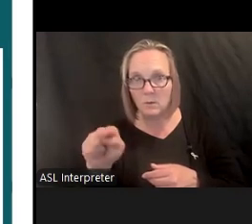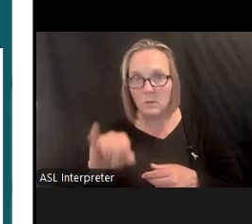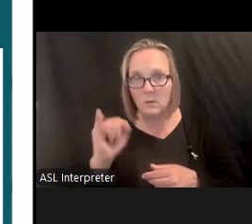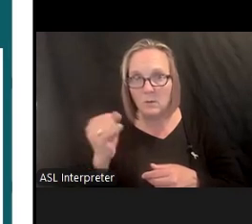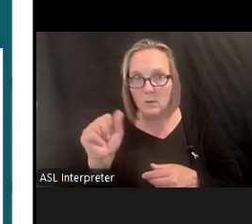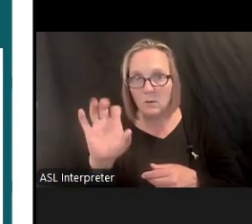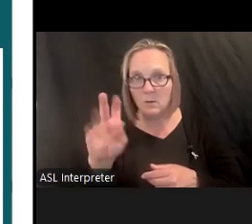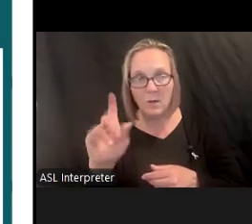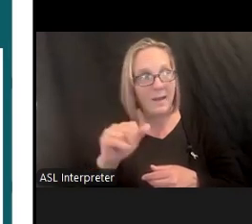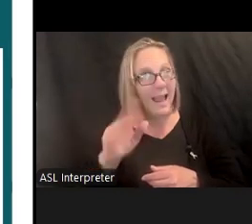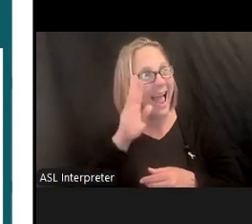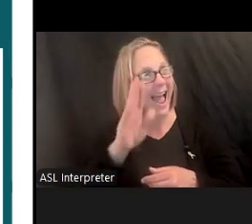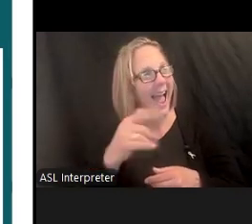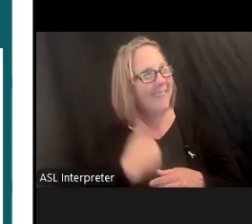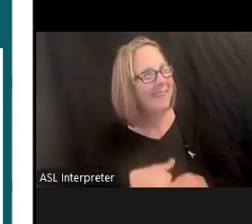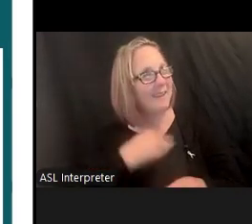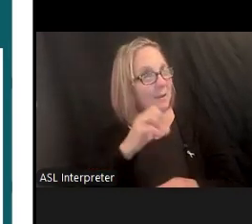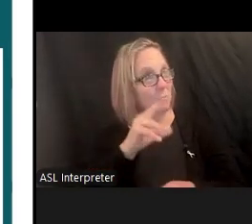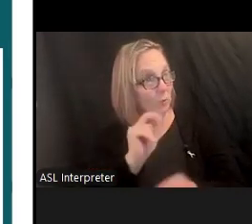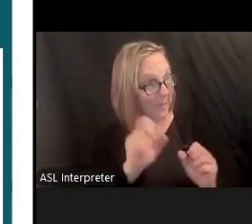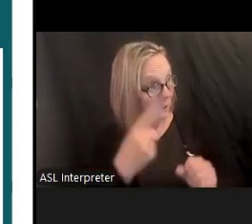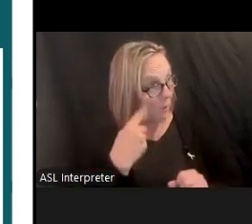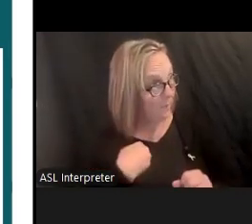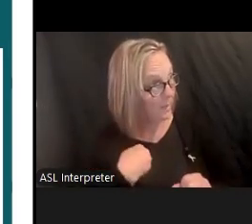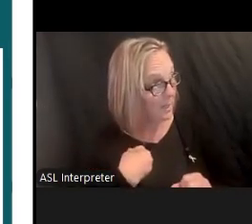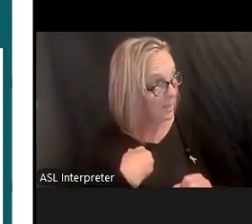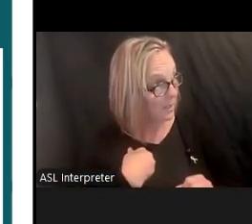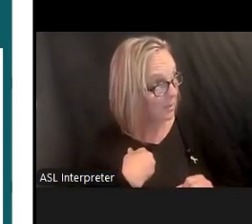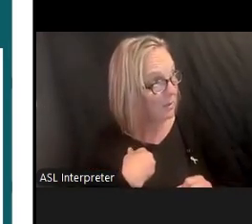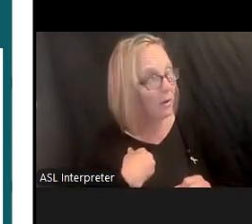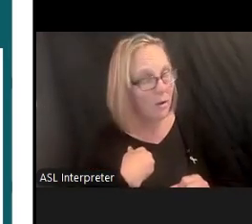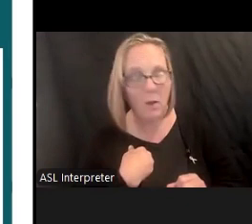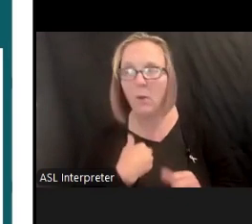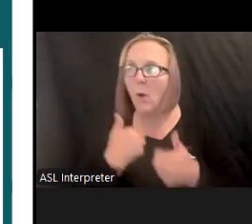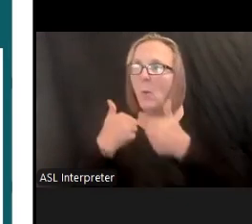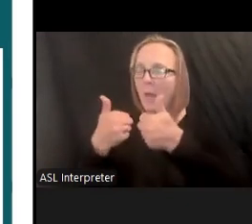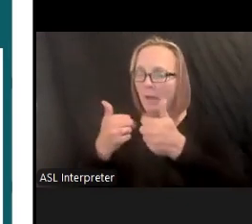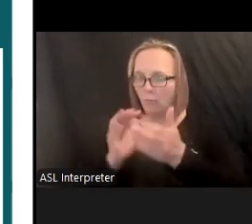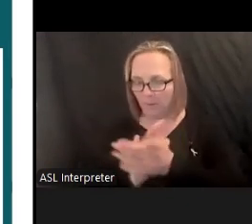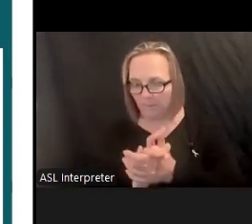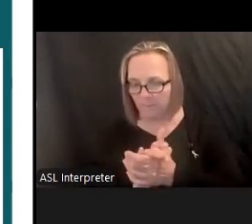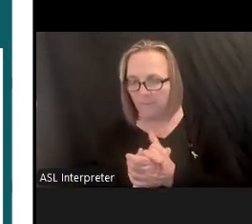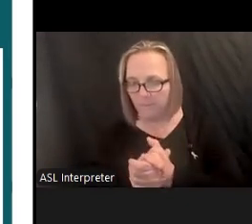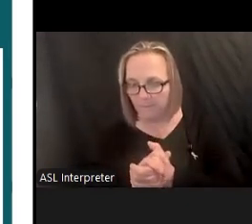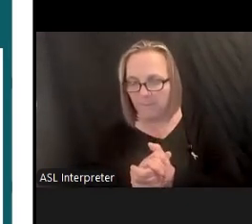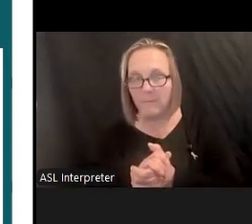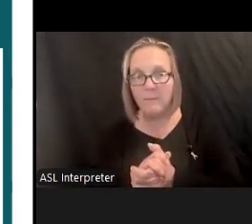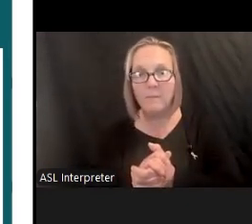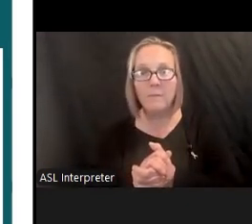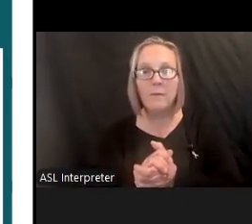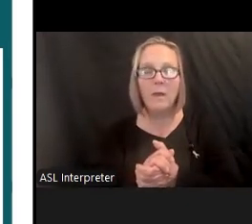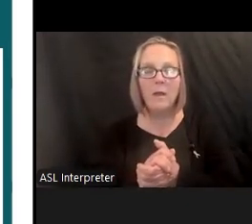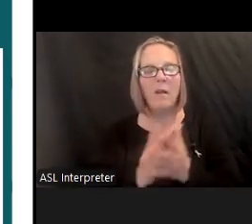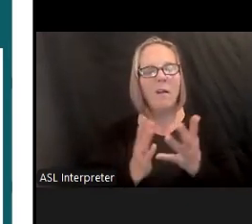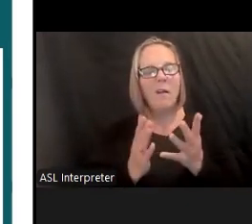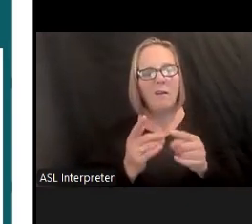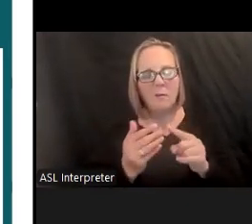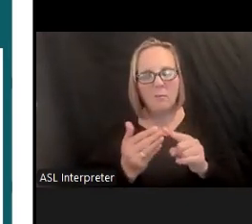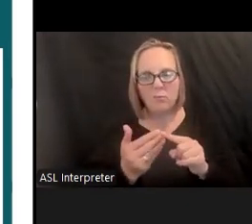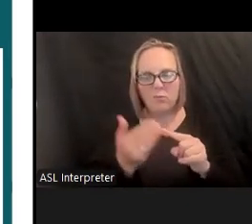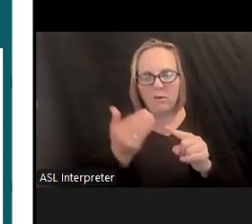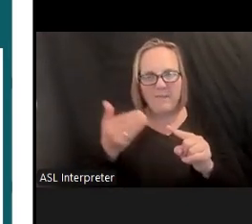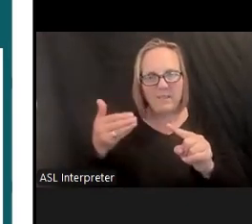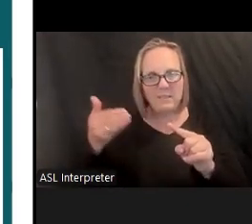Hi, this is Susan Jacks speaking. Can you hear me? Yes. All right. I would like to echo the earlier